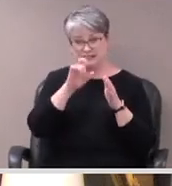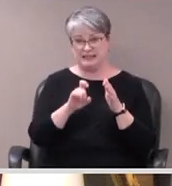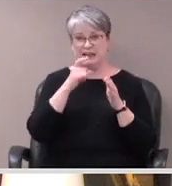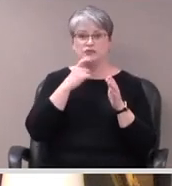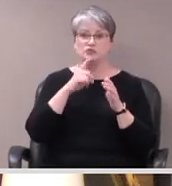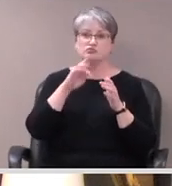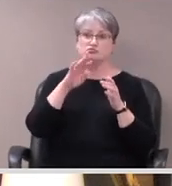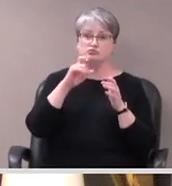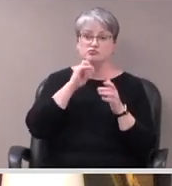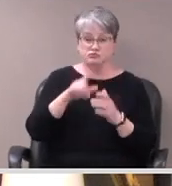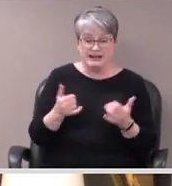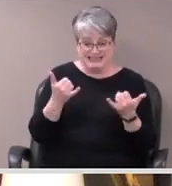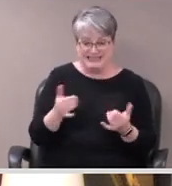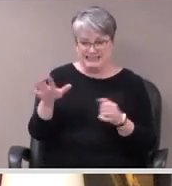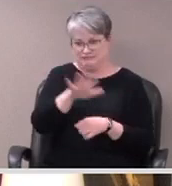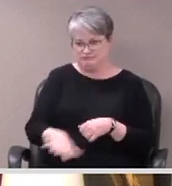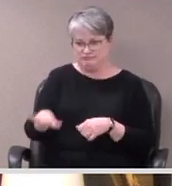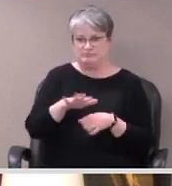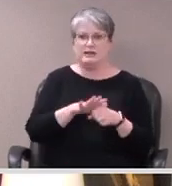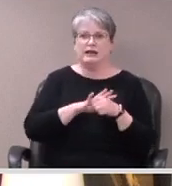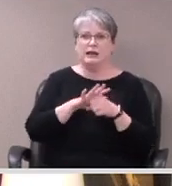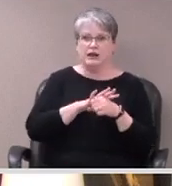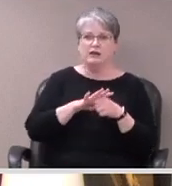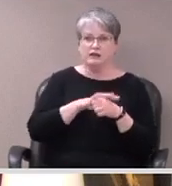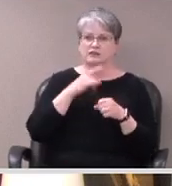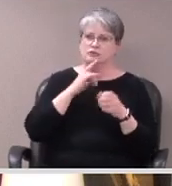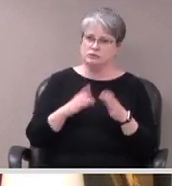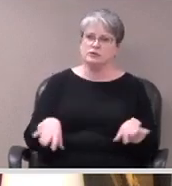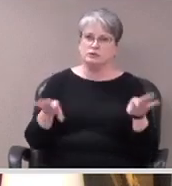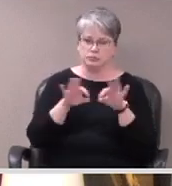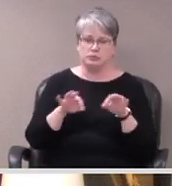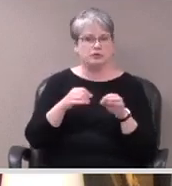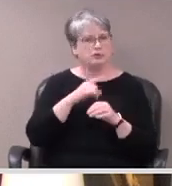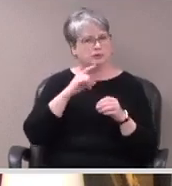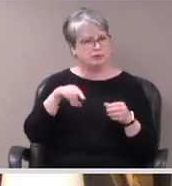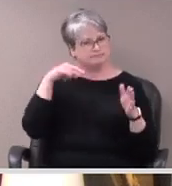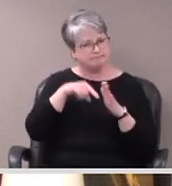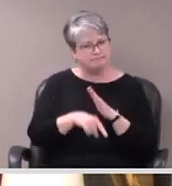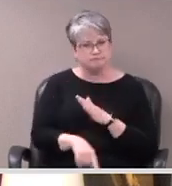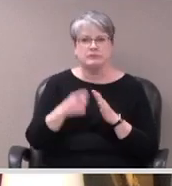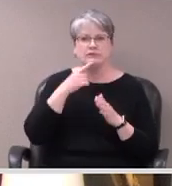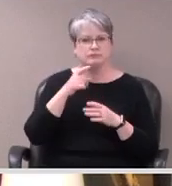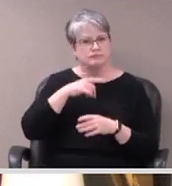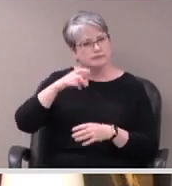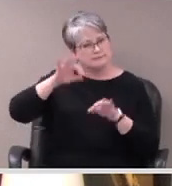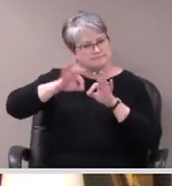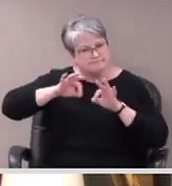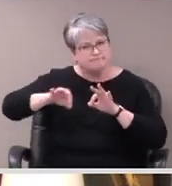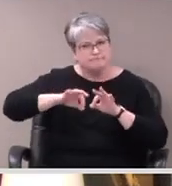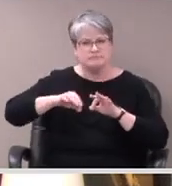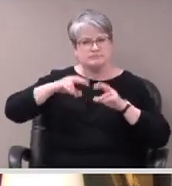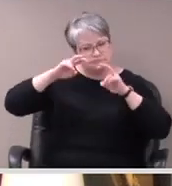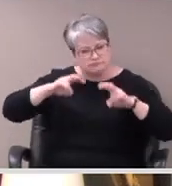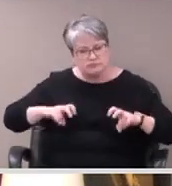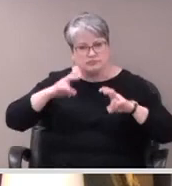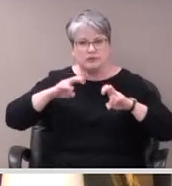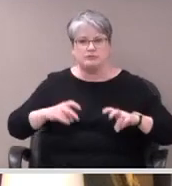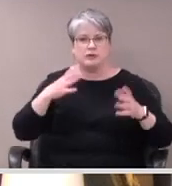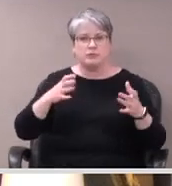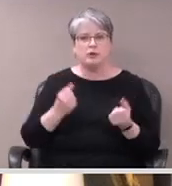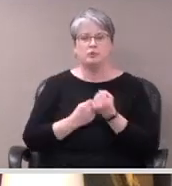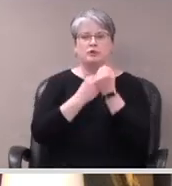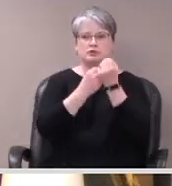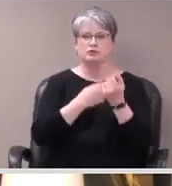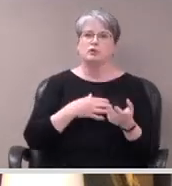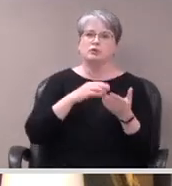any district in this entire area, and I think it's important that we thoroughly explore all revenue options in order to better support our children and